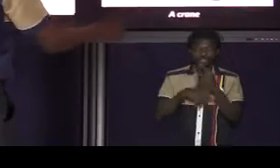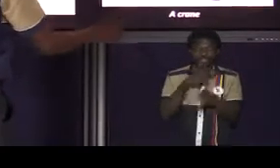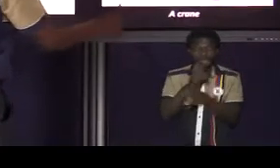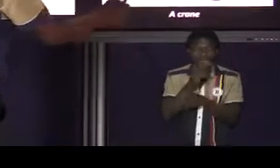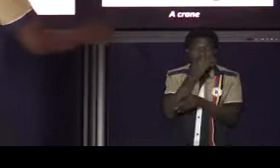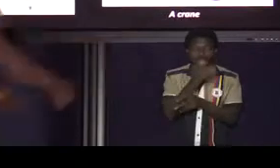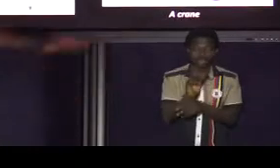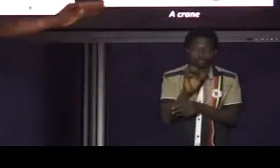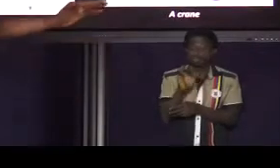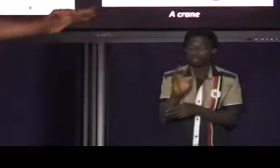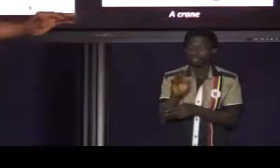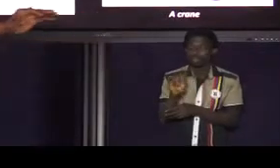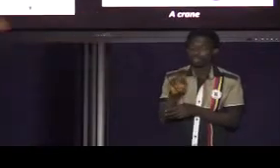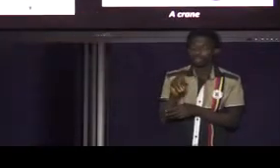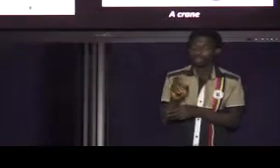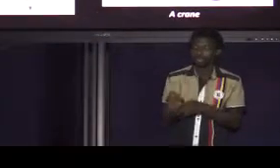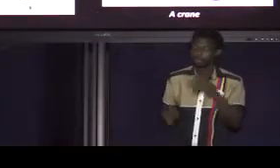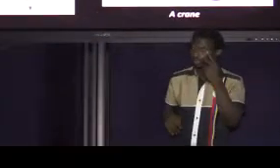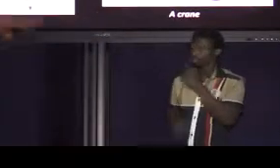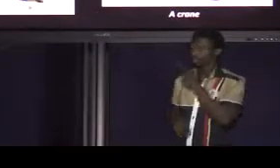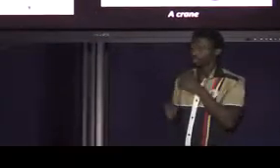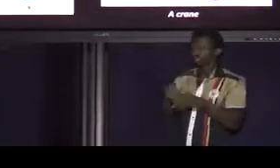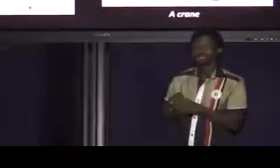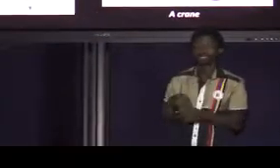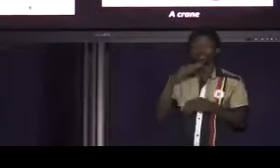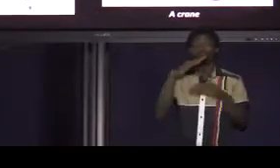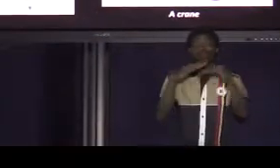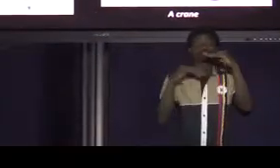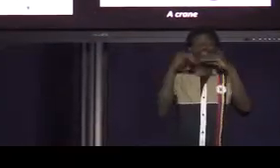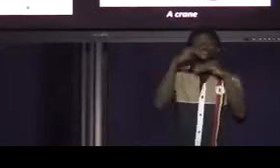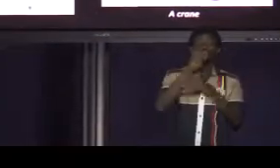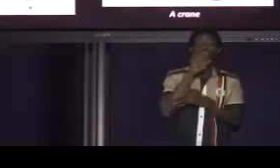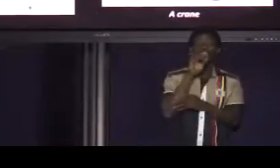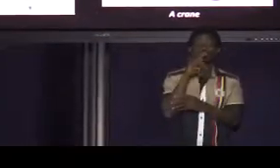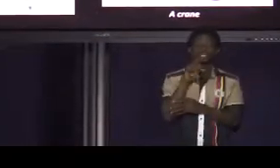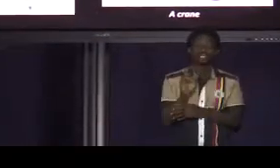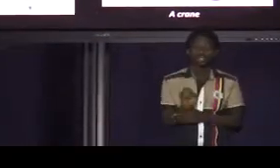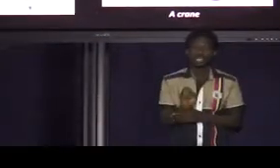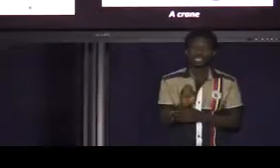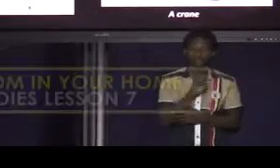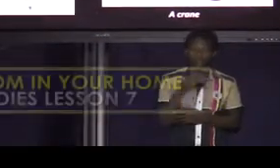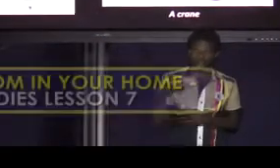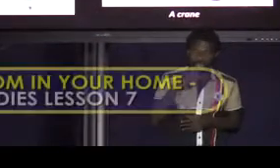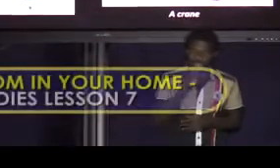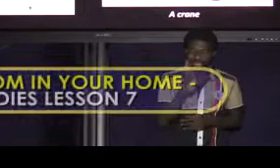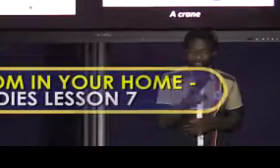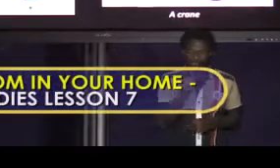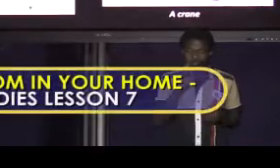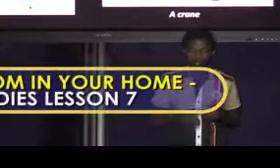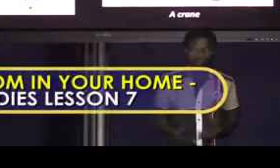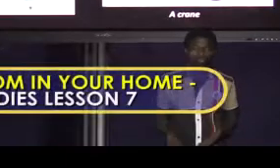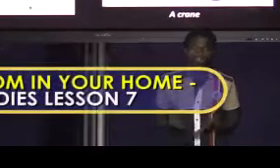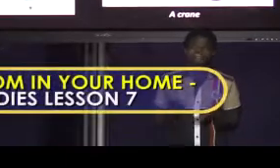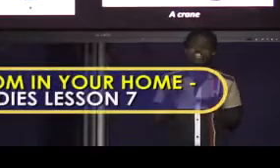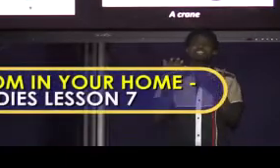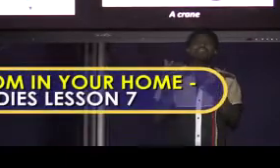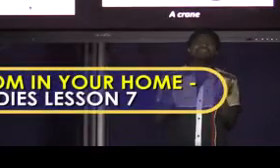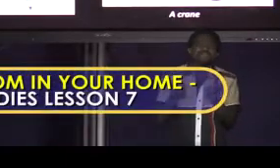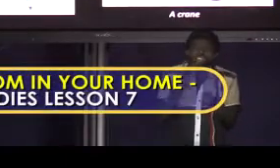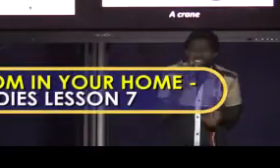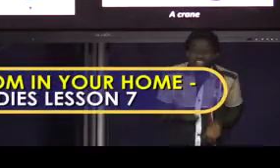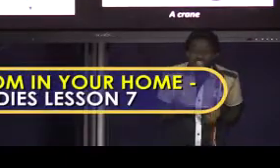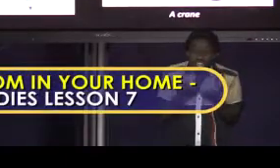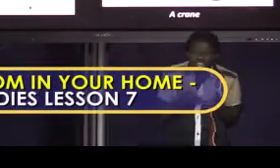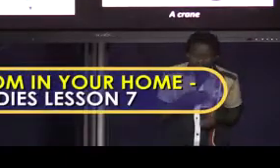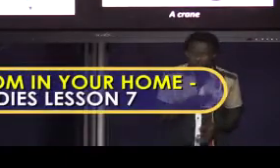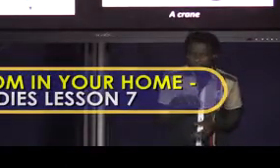of crane you have seen in the construction site. We see this where they are using to lift heavy objects that